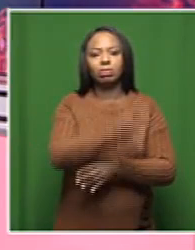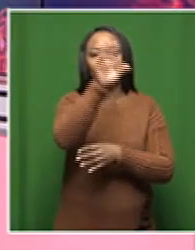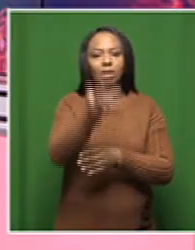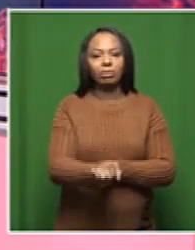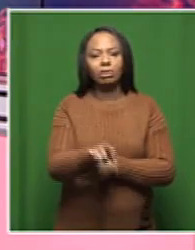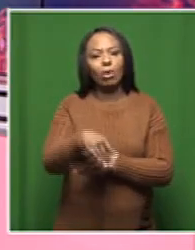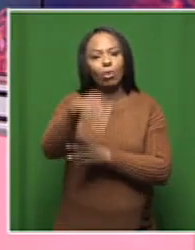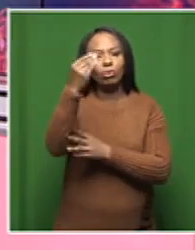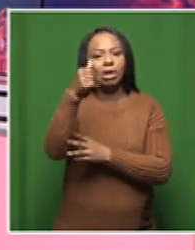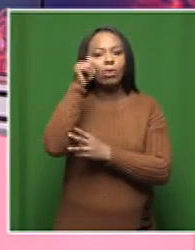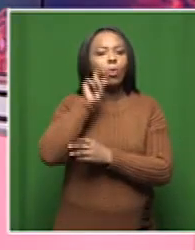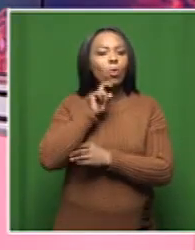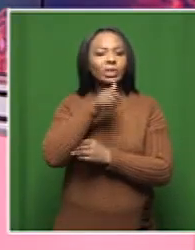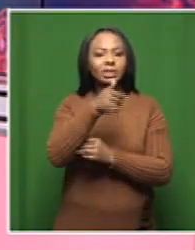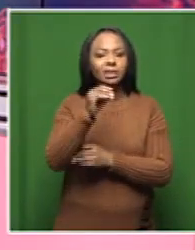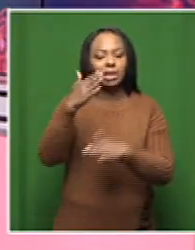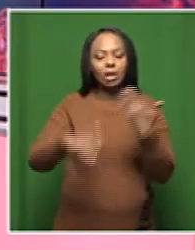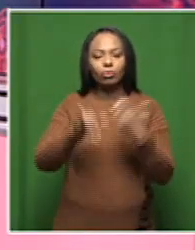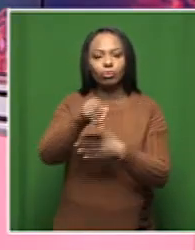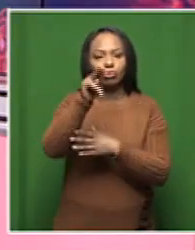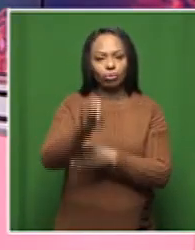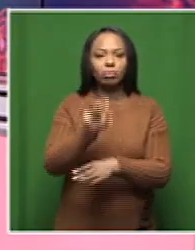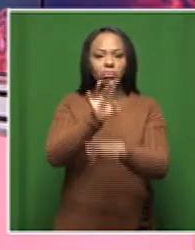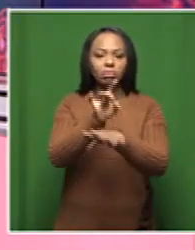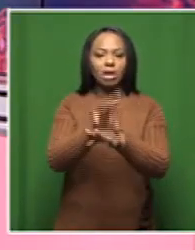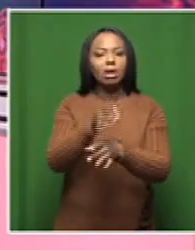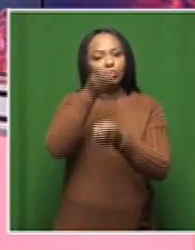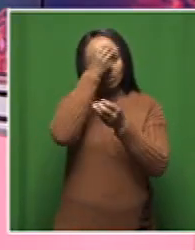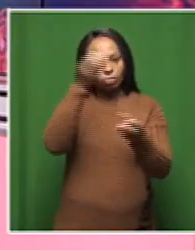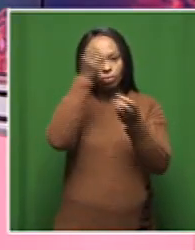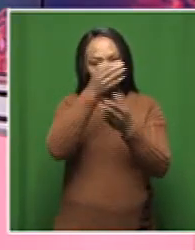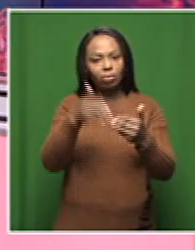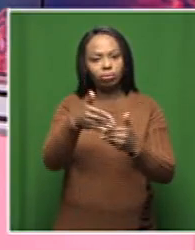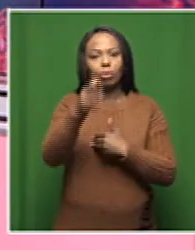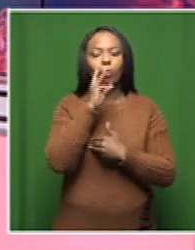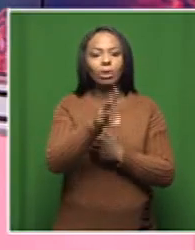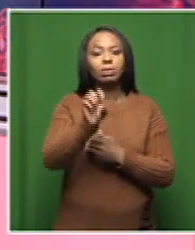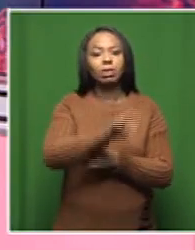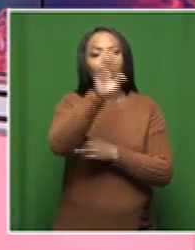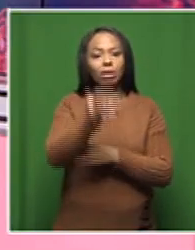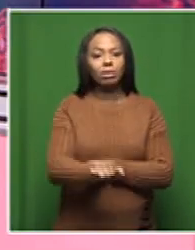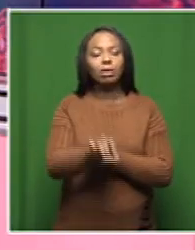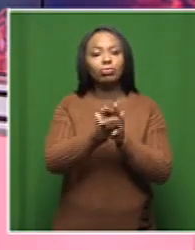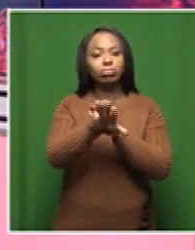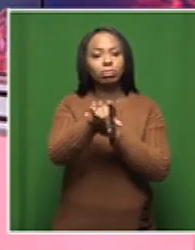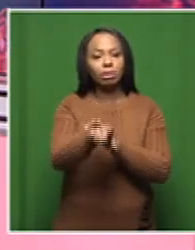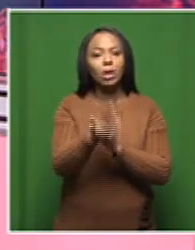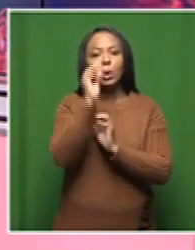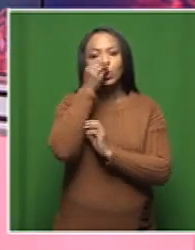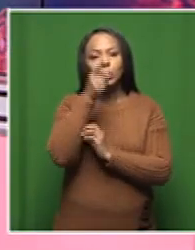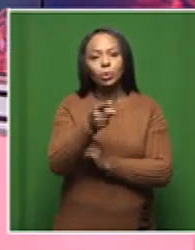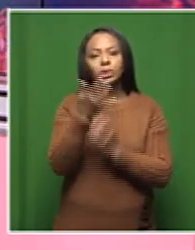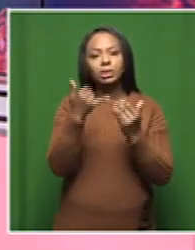by the end of June. We'll keep you posted, of course, on that. The South African Broadcasting Corporation's News and Current